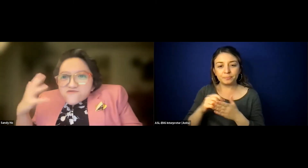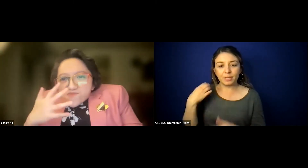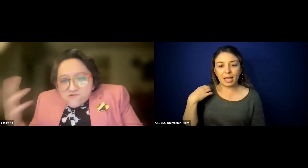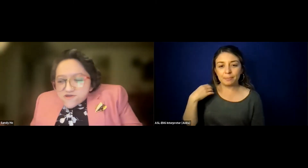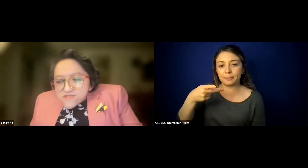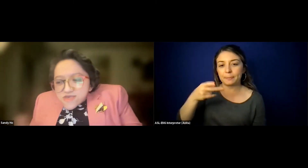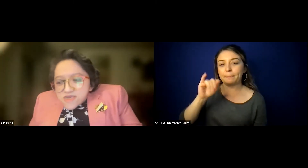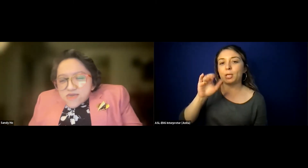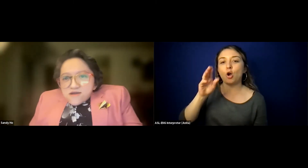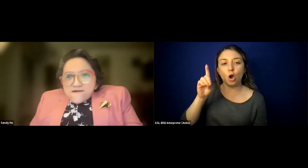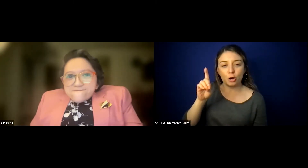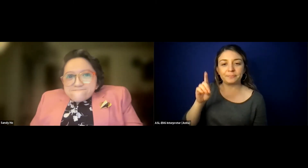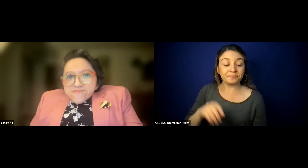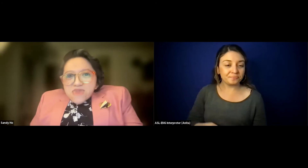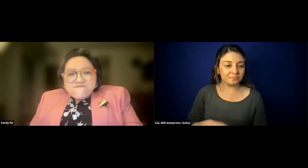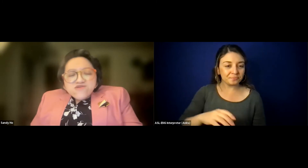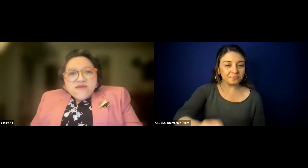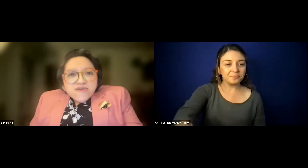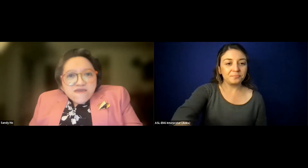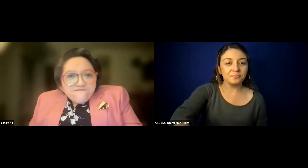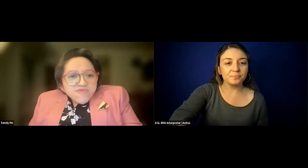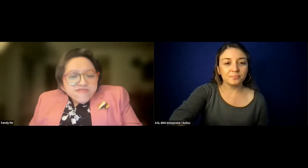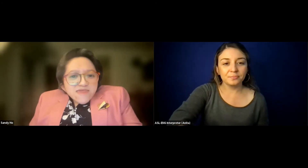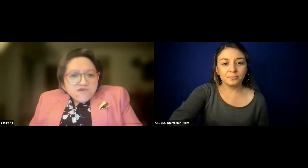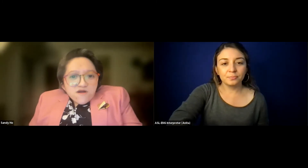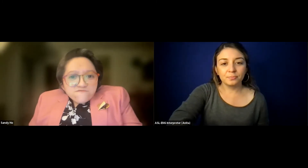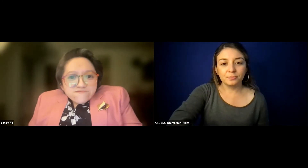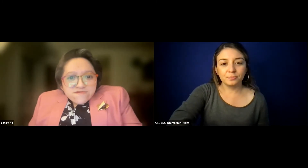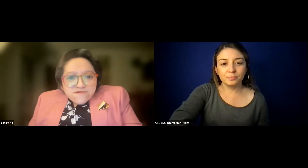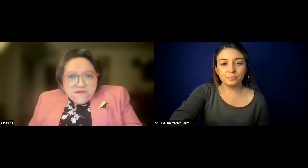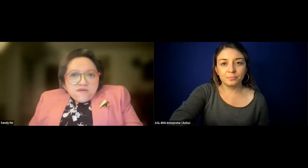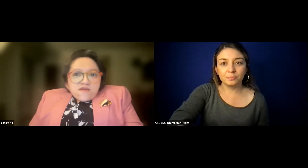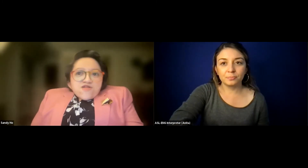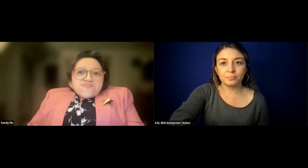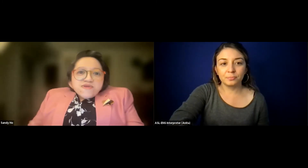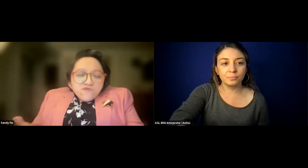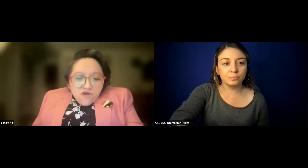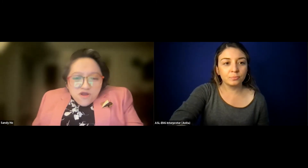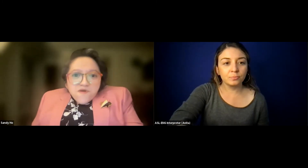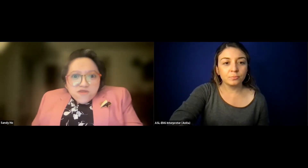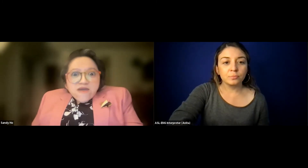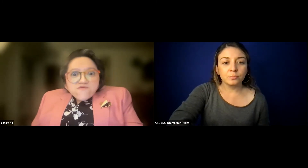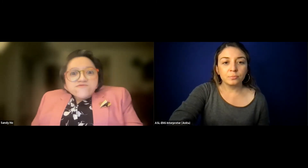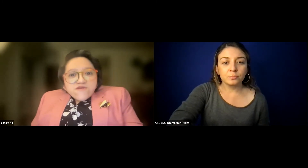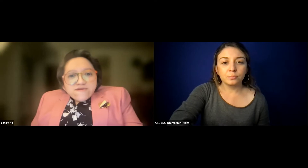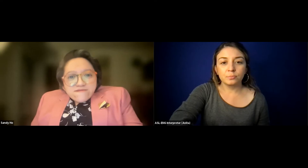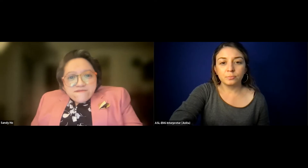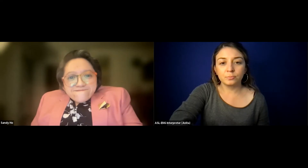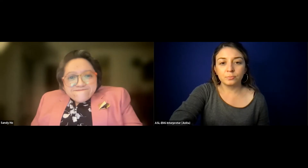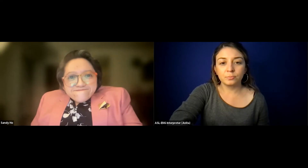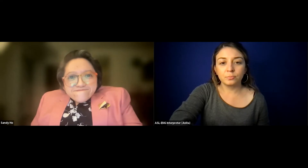sympathy entrepreneurs, and even grant making for the status quo, these are a part of our